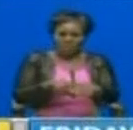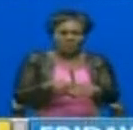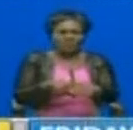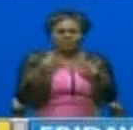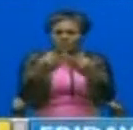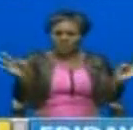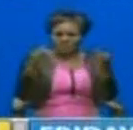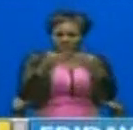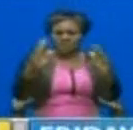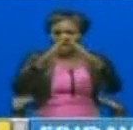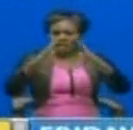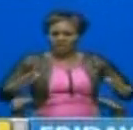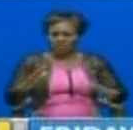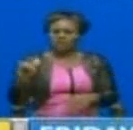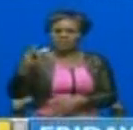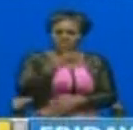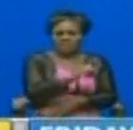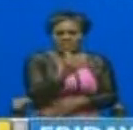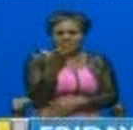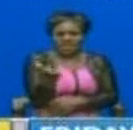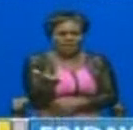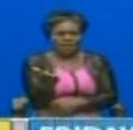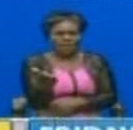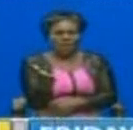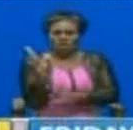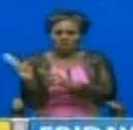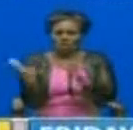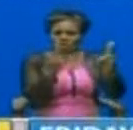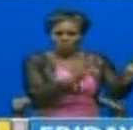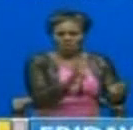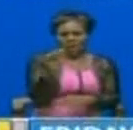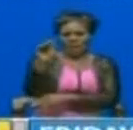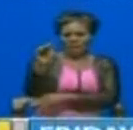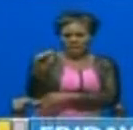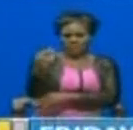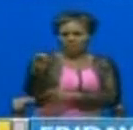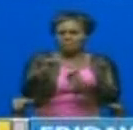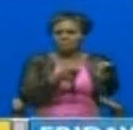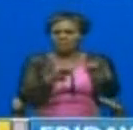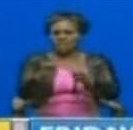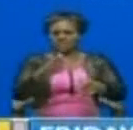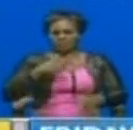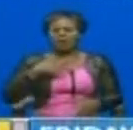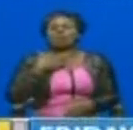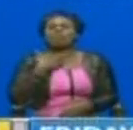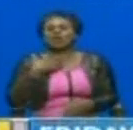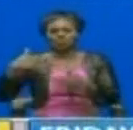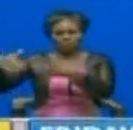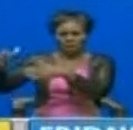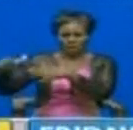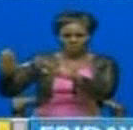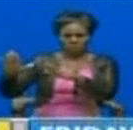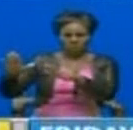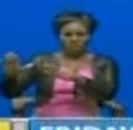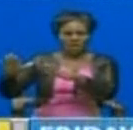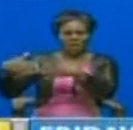house, we normally stay in Europe. I normally ask my manager, I want to go out. And the out that I